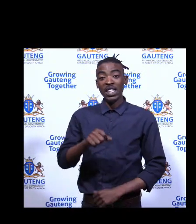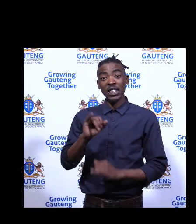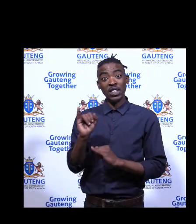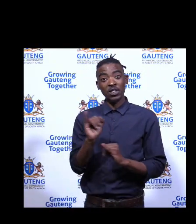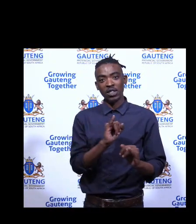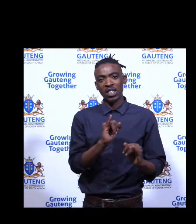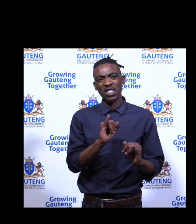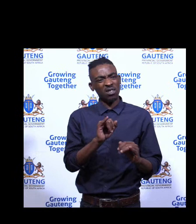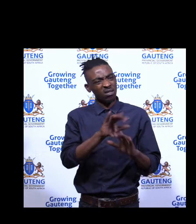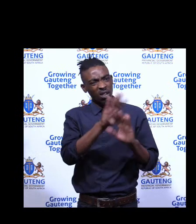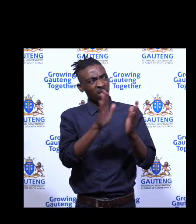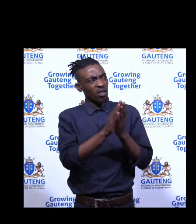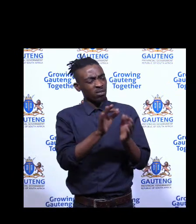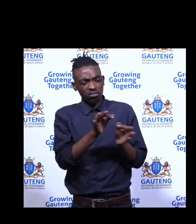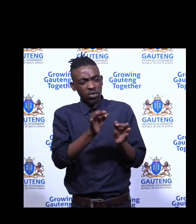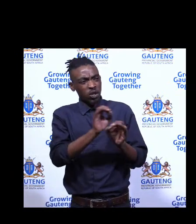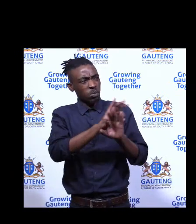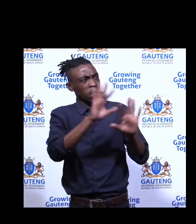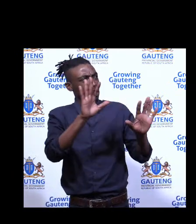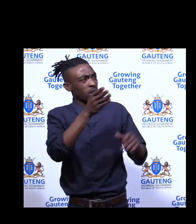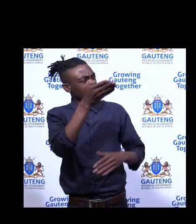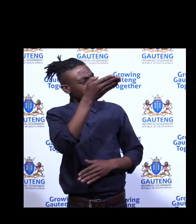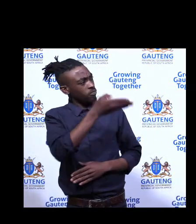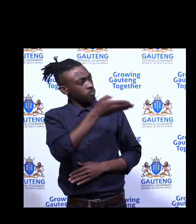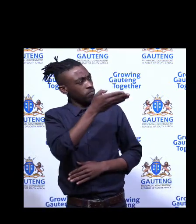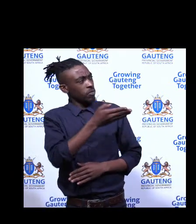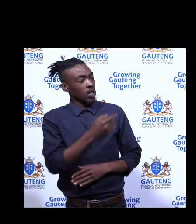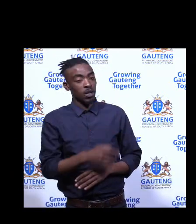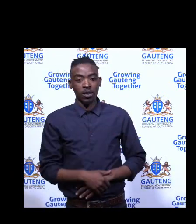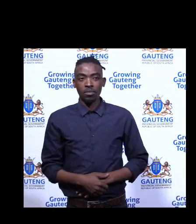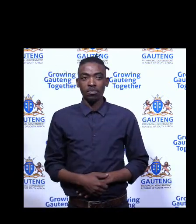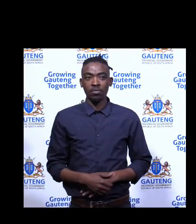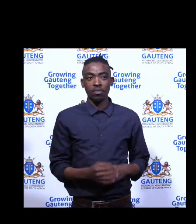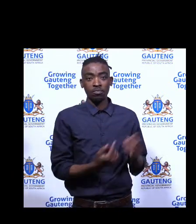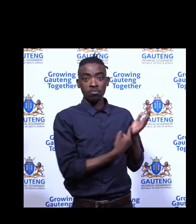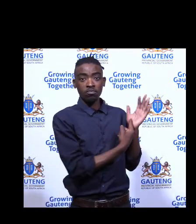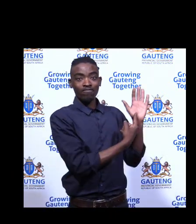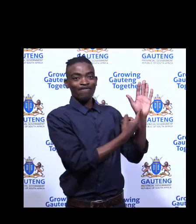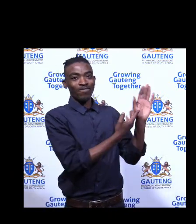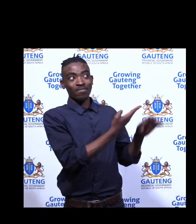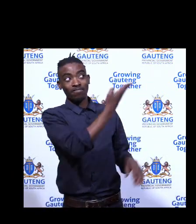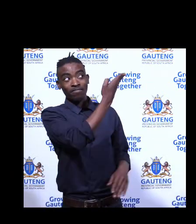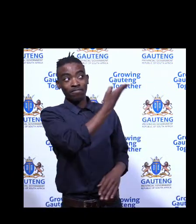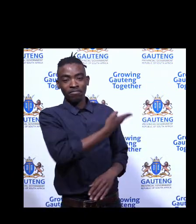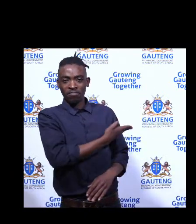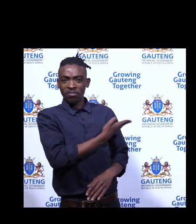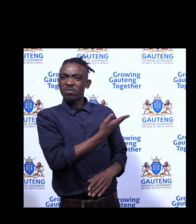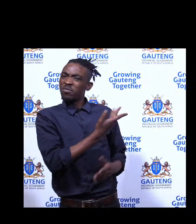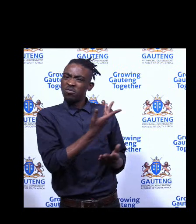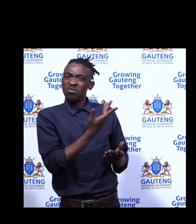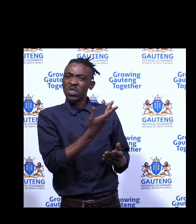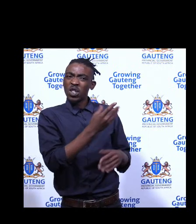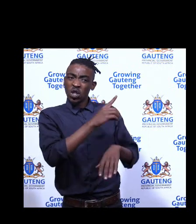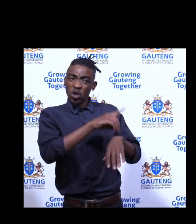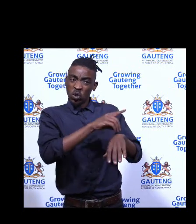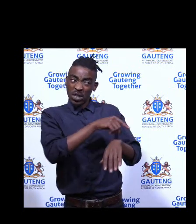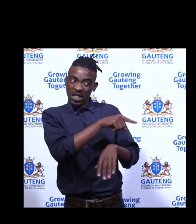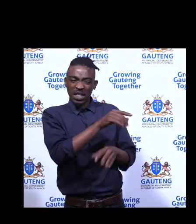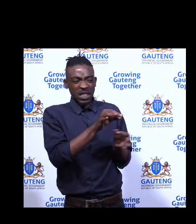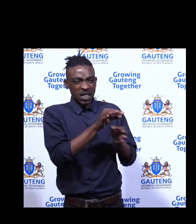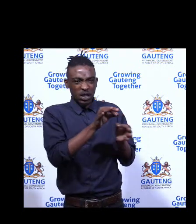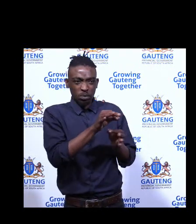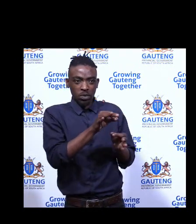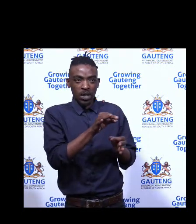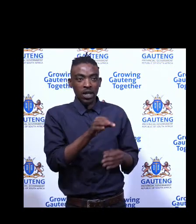puts everything in context. So let's dive into it. So as Dr. Kawonga already indicated, we are giving